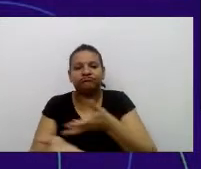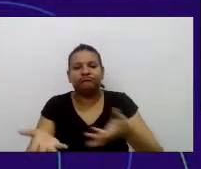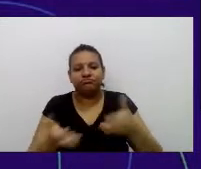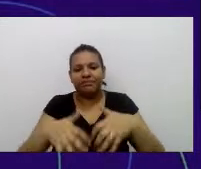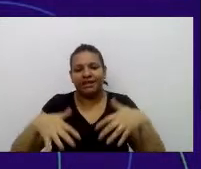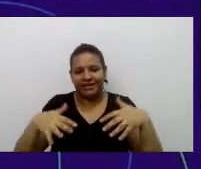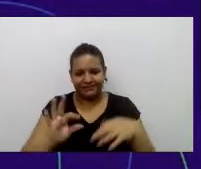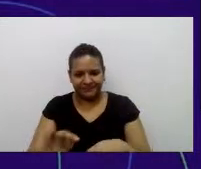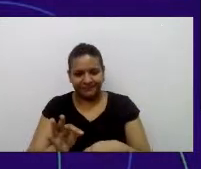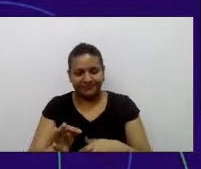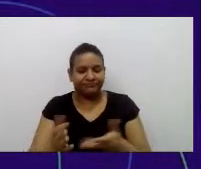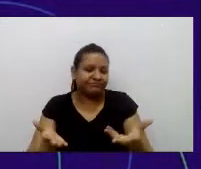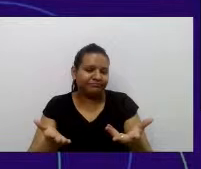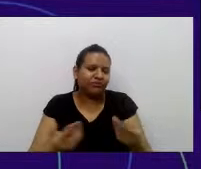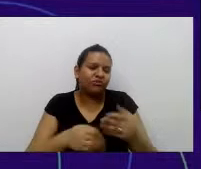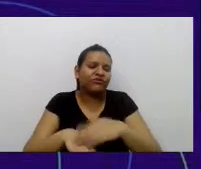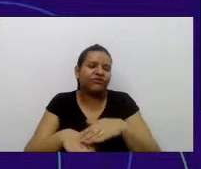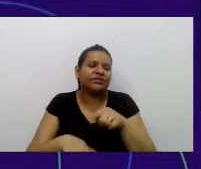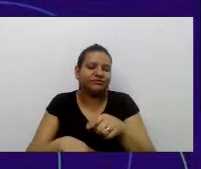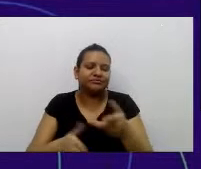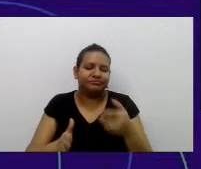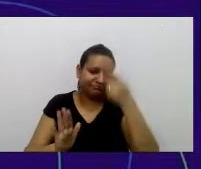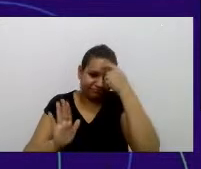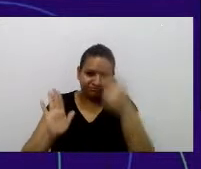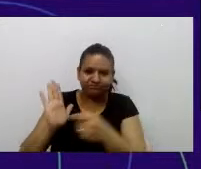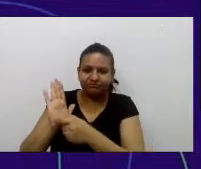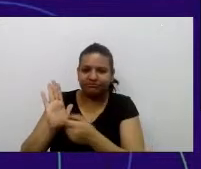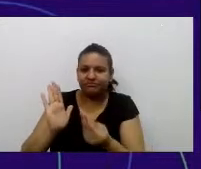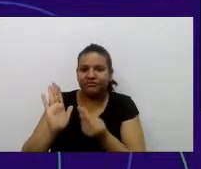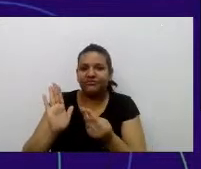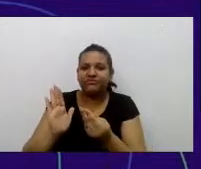me promote these skills? And